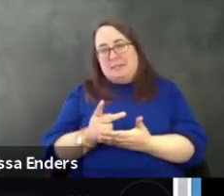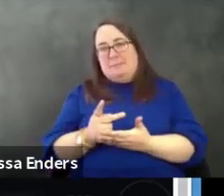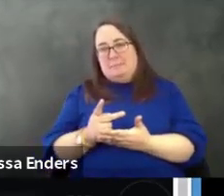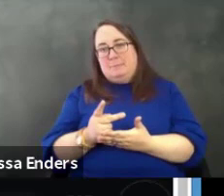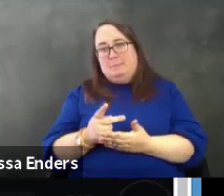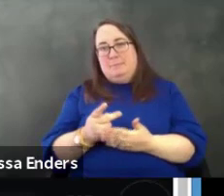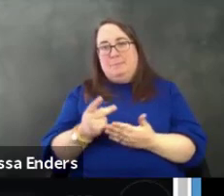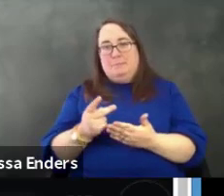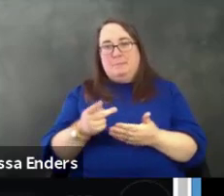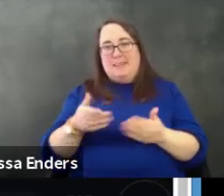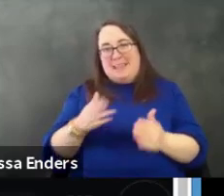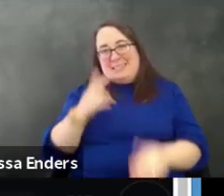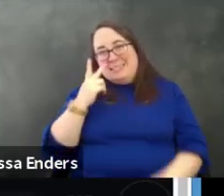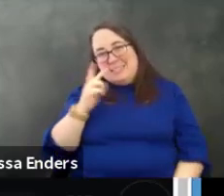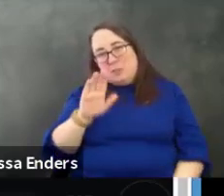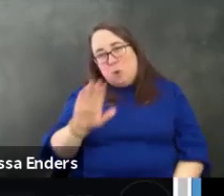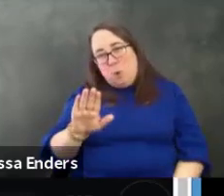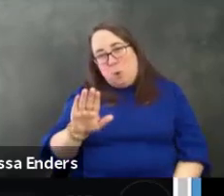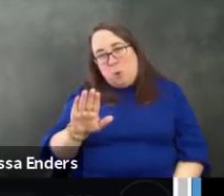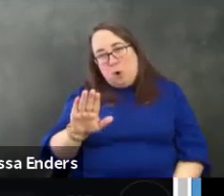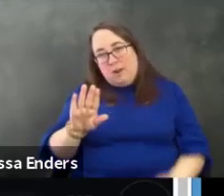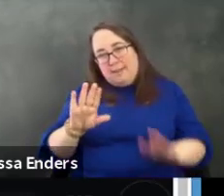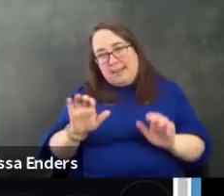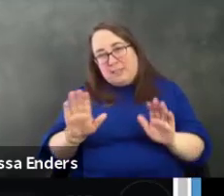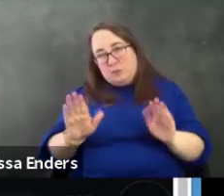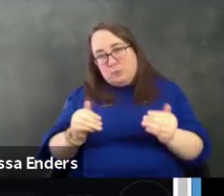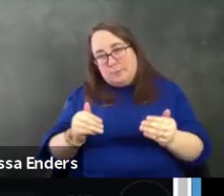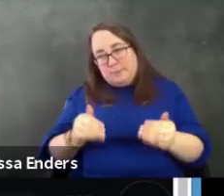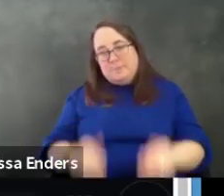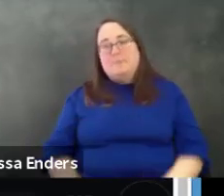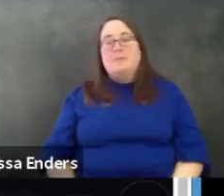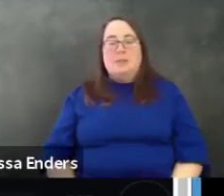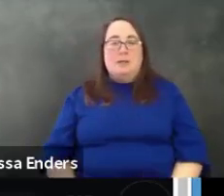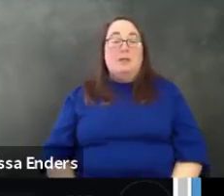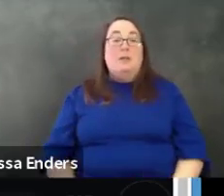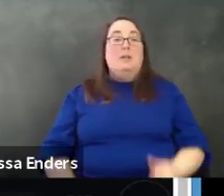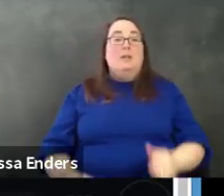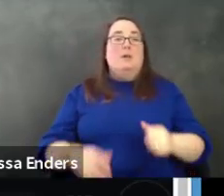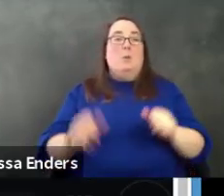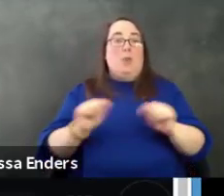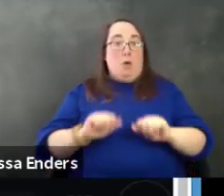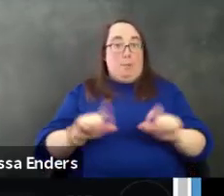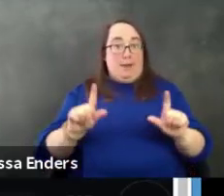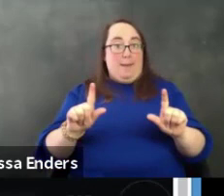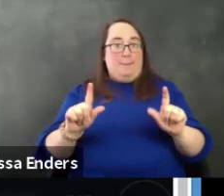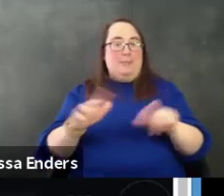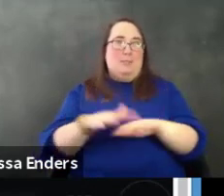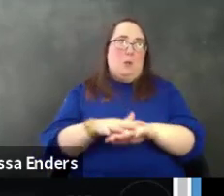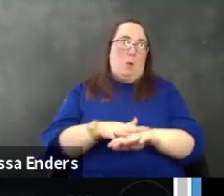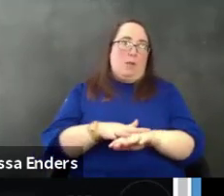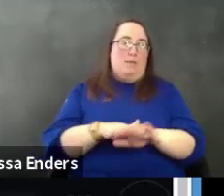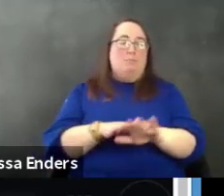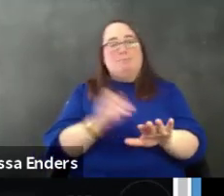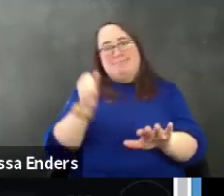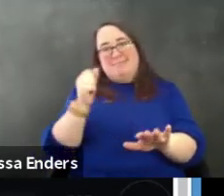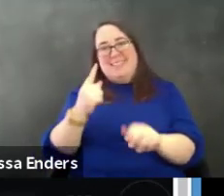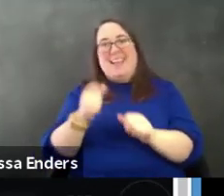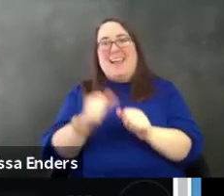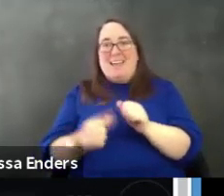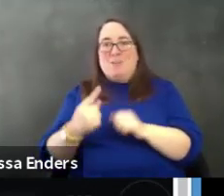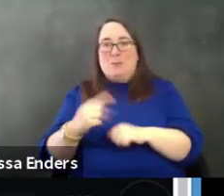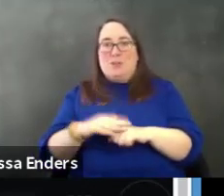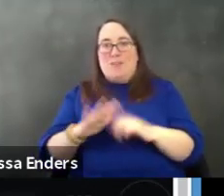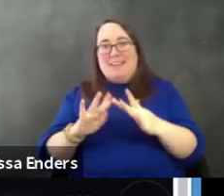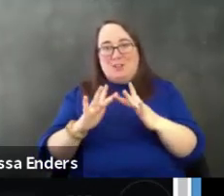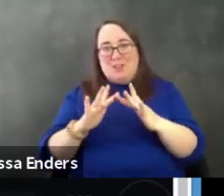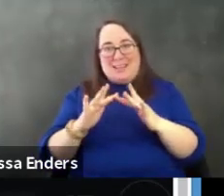your Google Classrooms, okay? So it's going to open up again slowly. Of course, everyone is on the internet, so it's taking